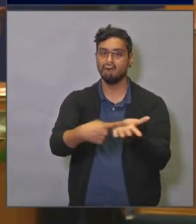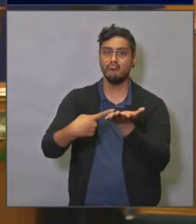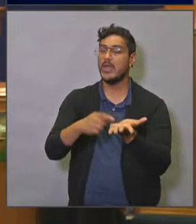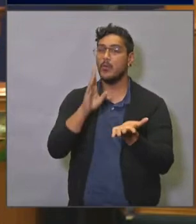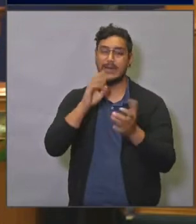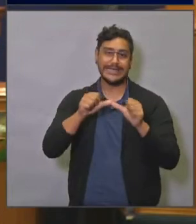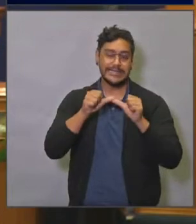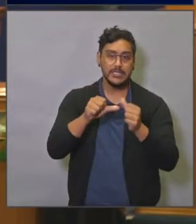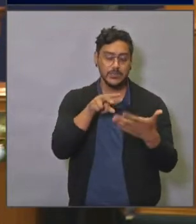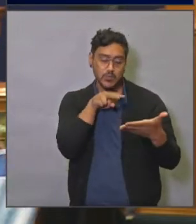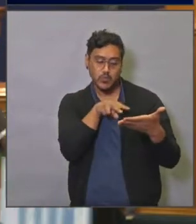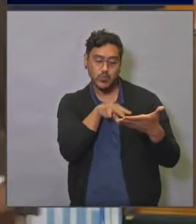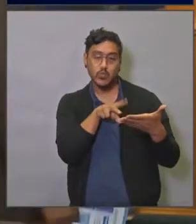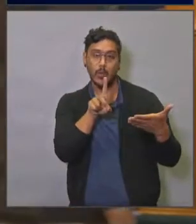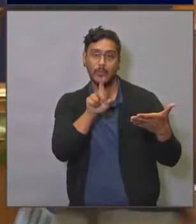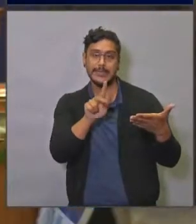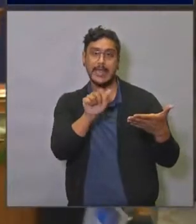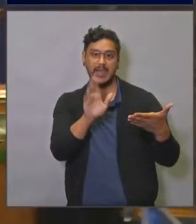watch our data. Thank you.